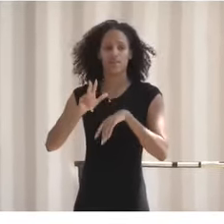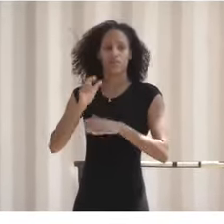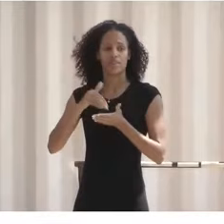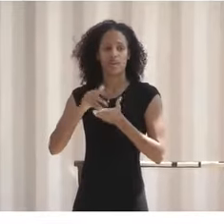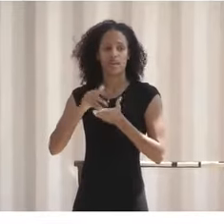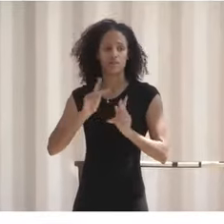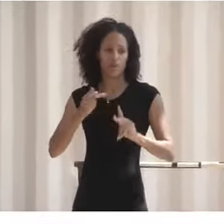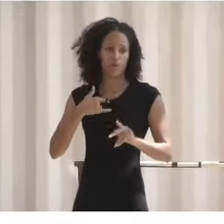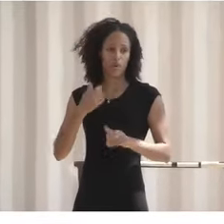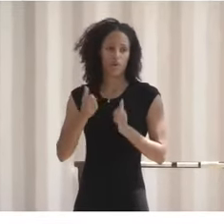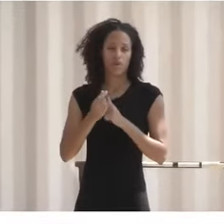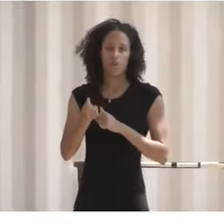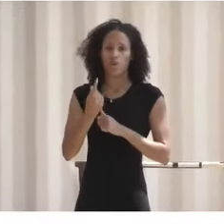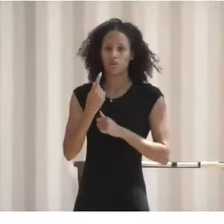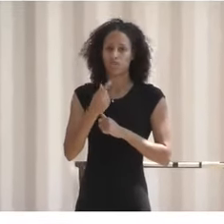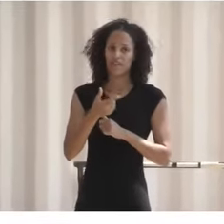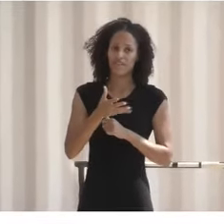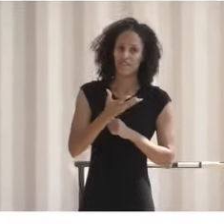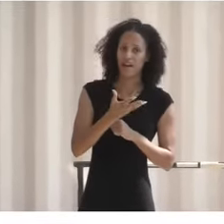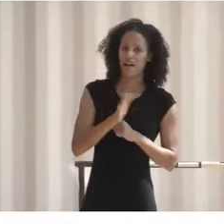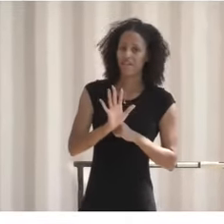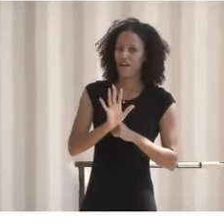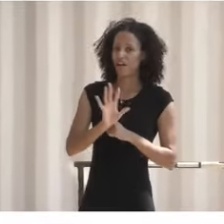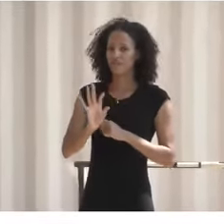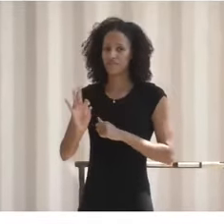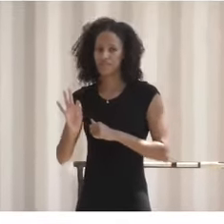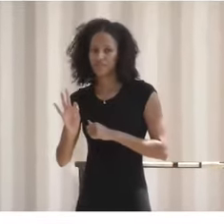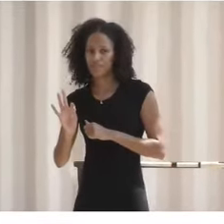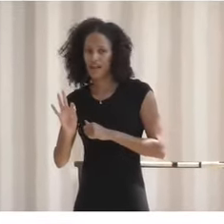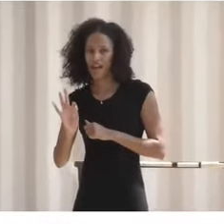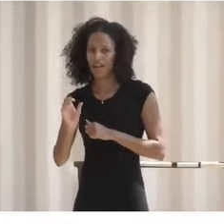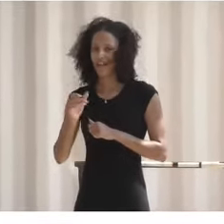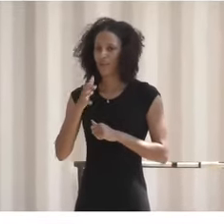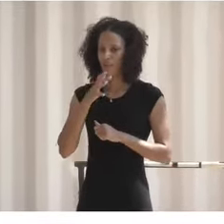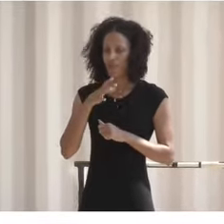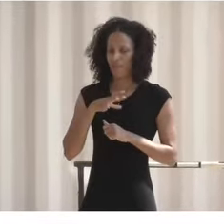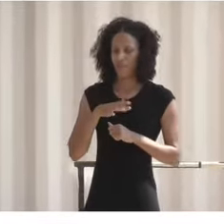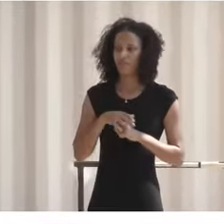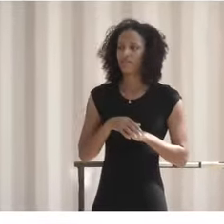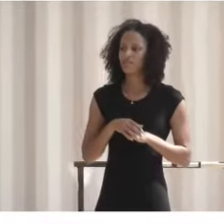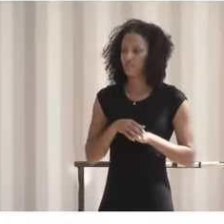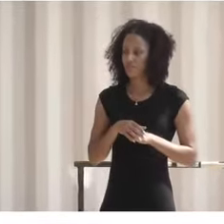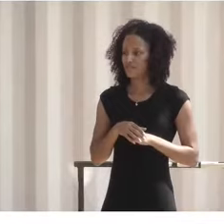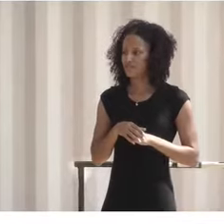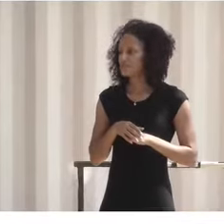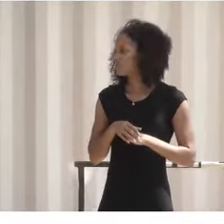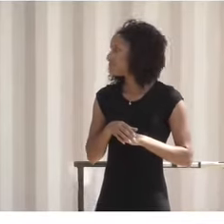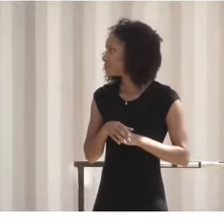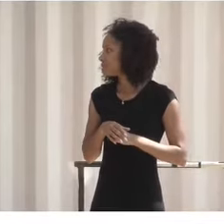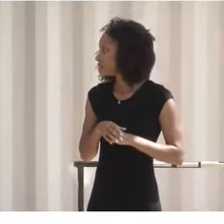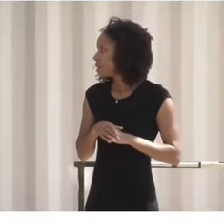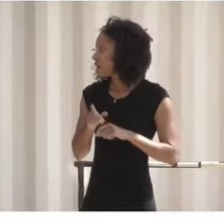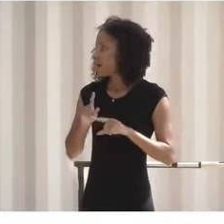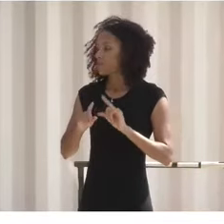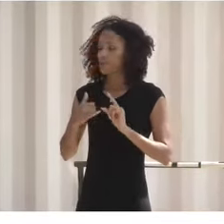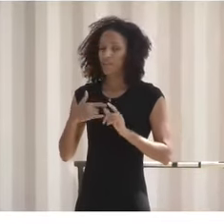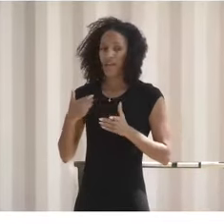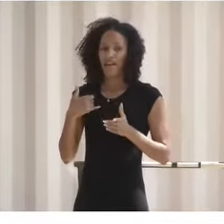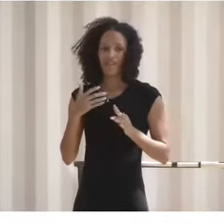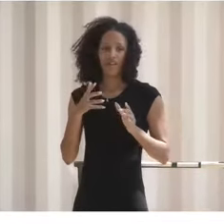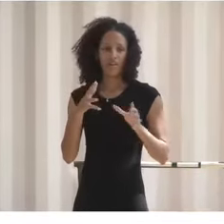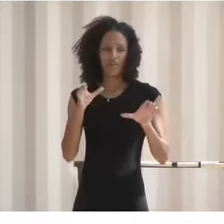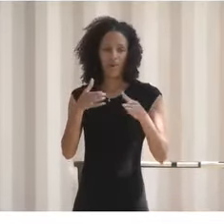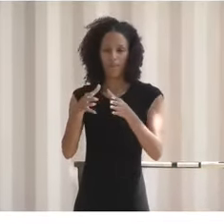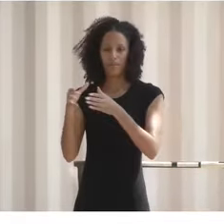only 579 ladies. So besides that, you notice the Maasai Mara has a population, our